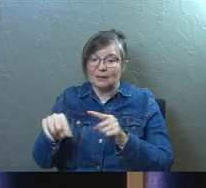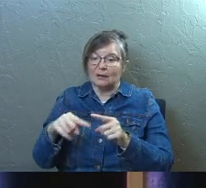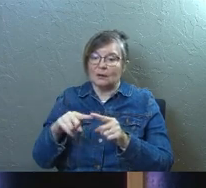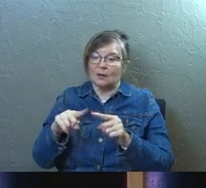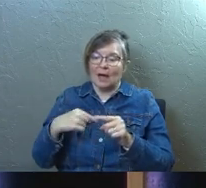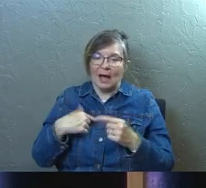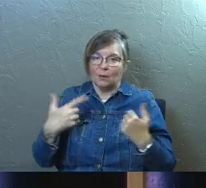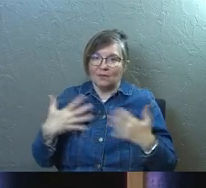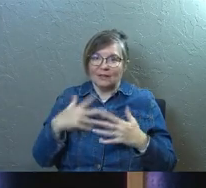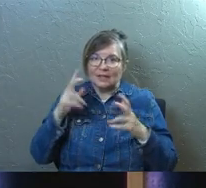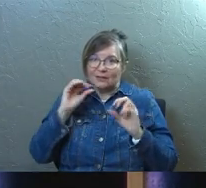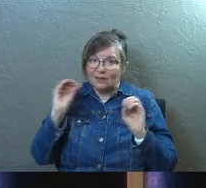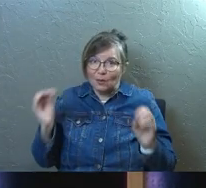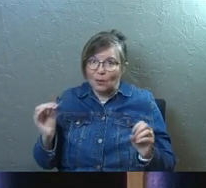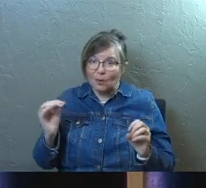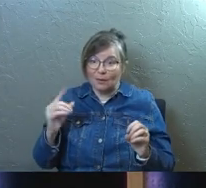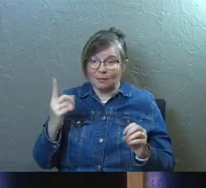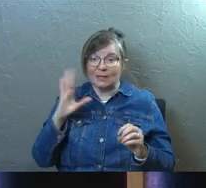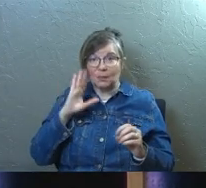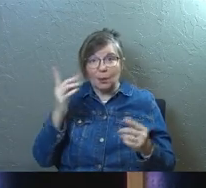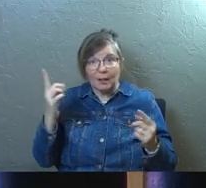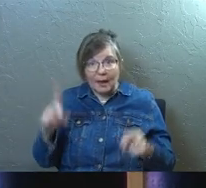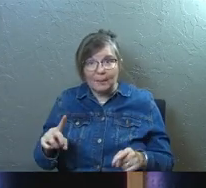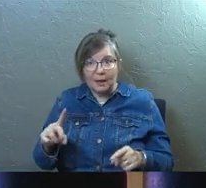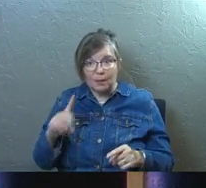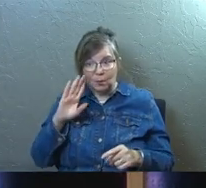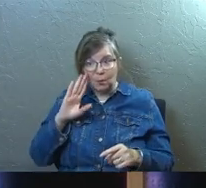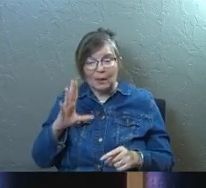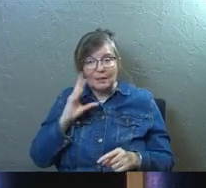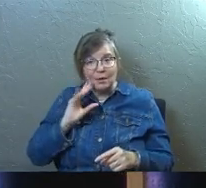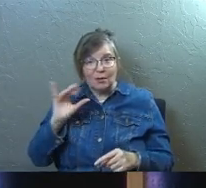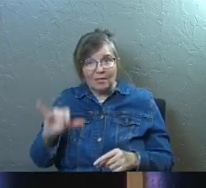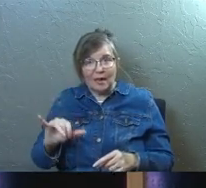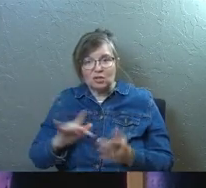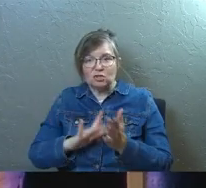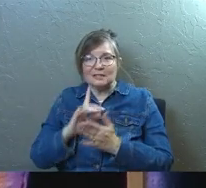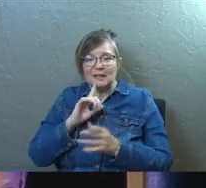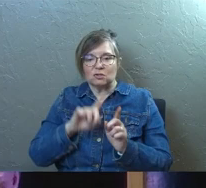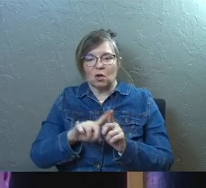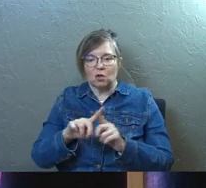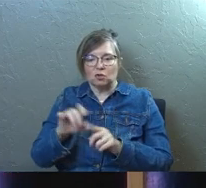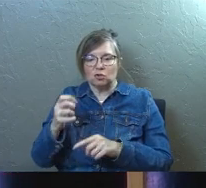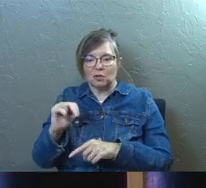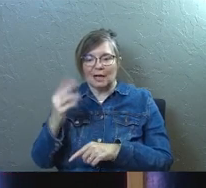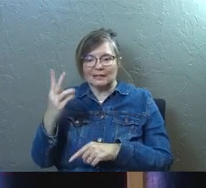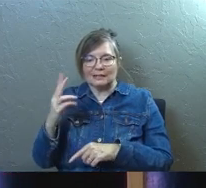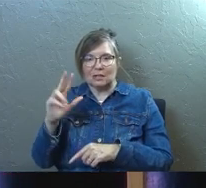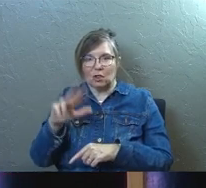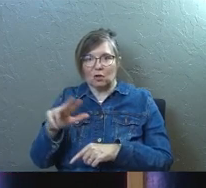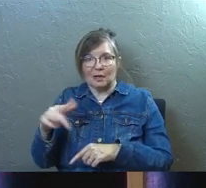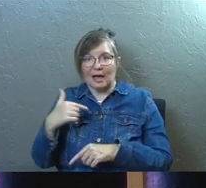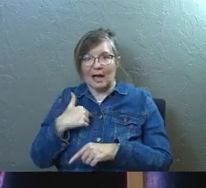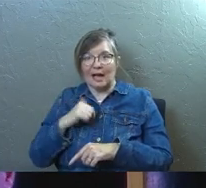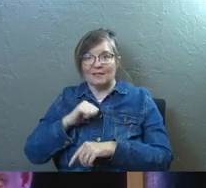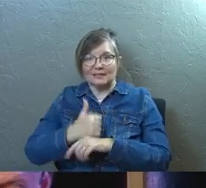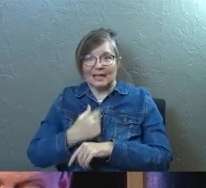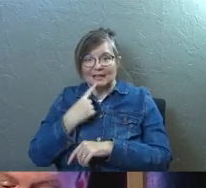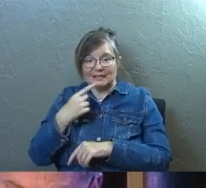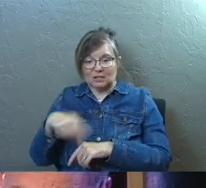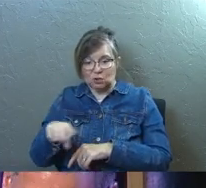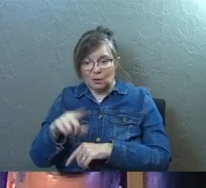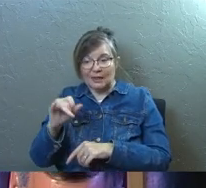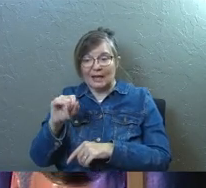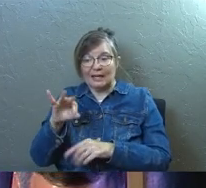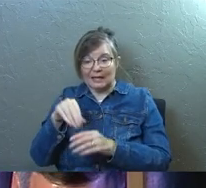because it always happens. We always go there. Jesus says it also, John 16:33 says, I've said these things to